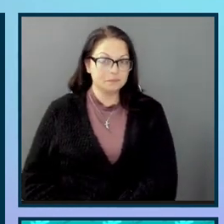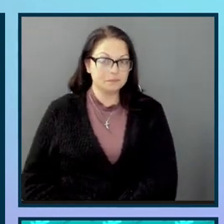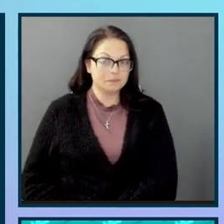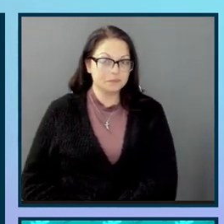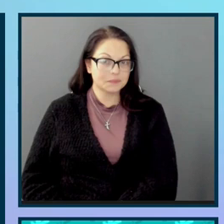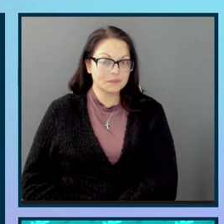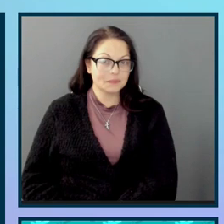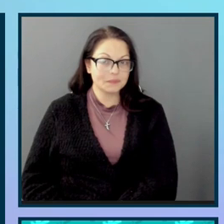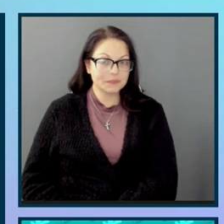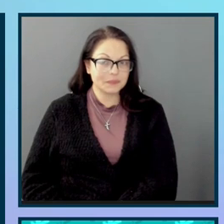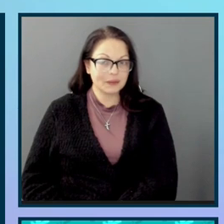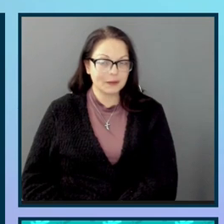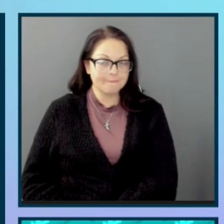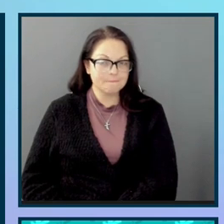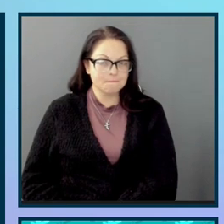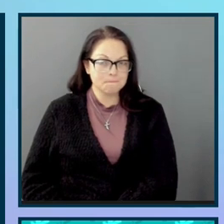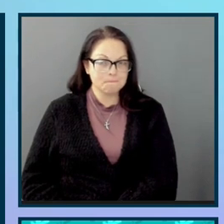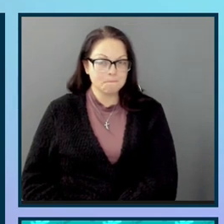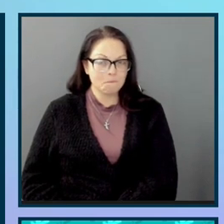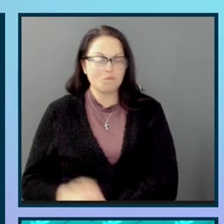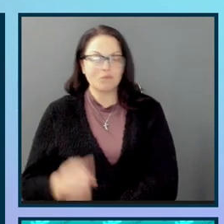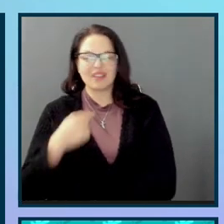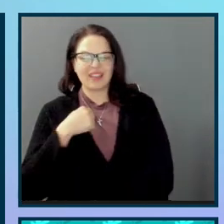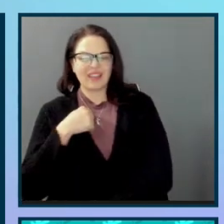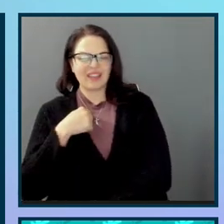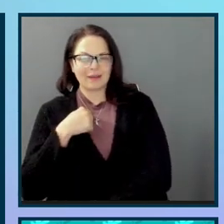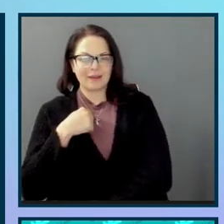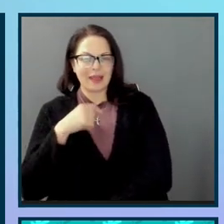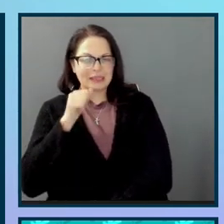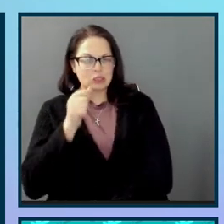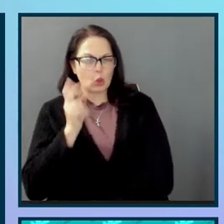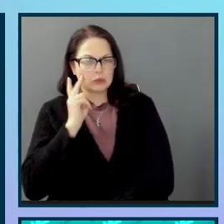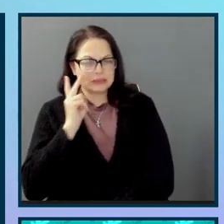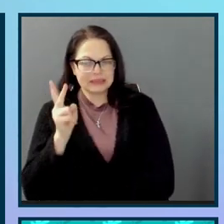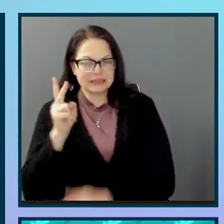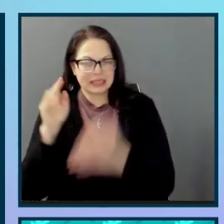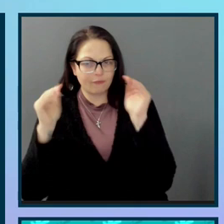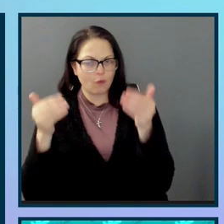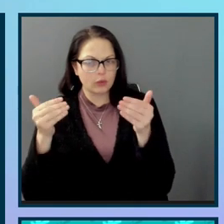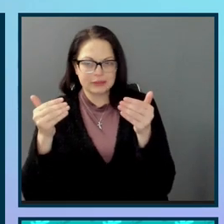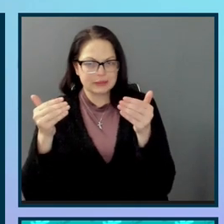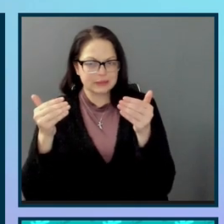and I don't see focus.